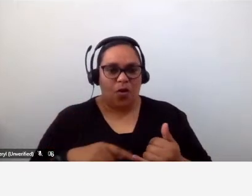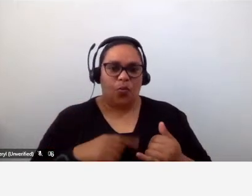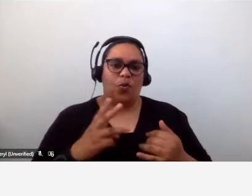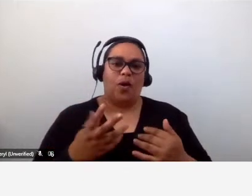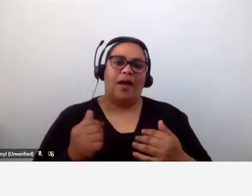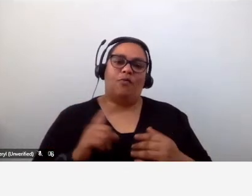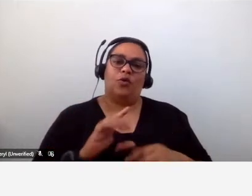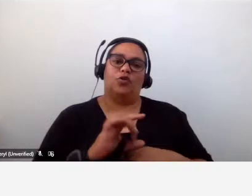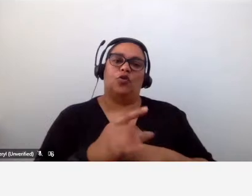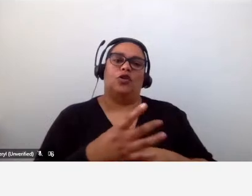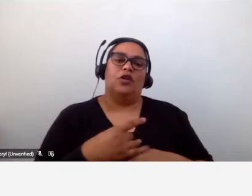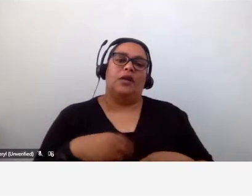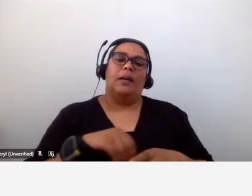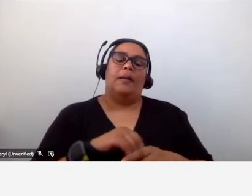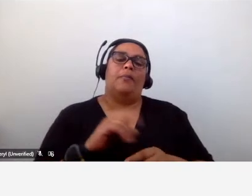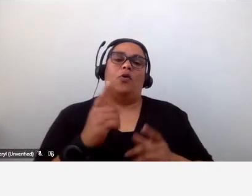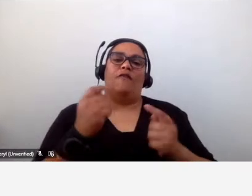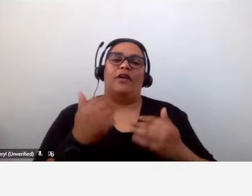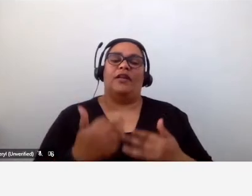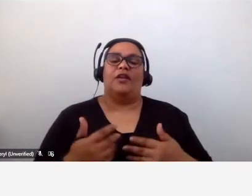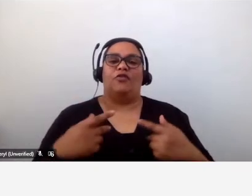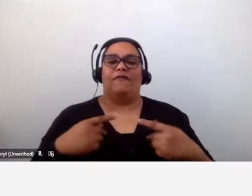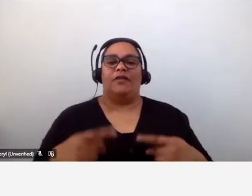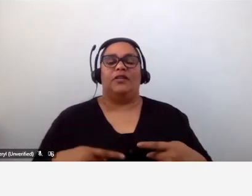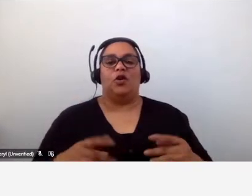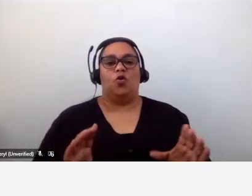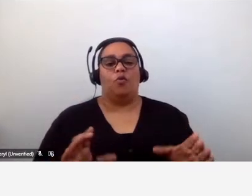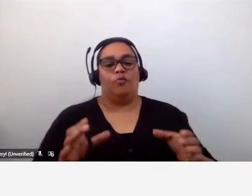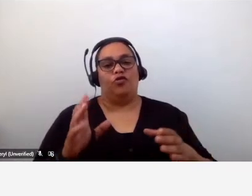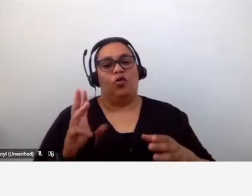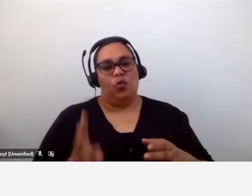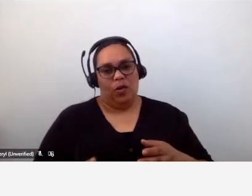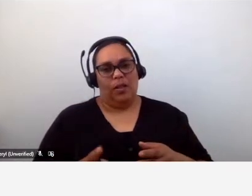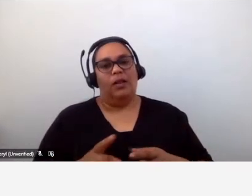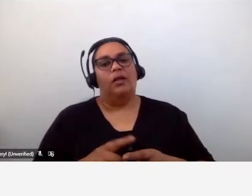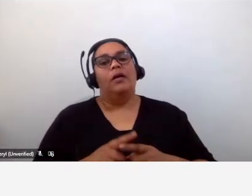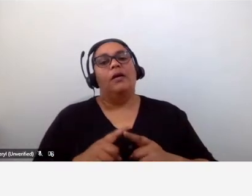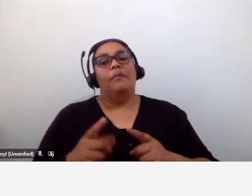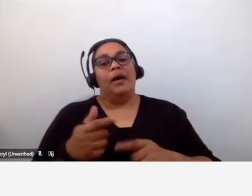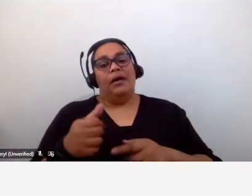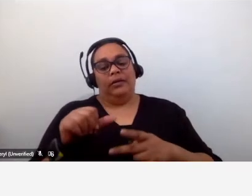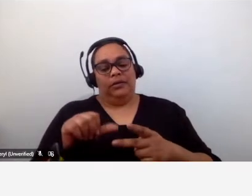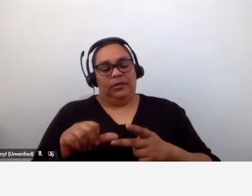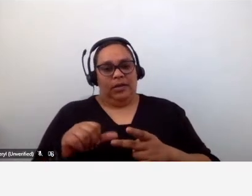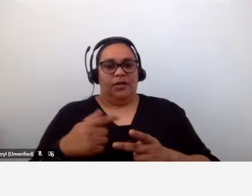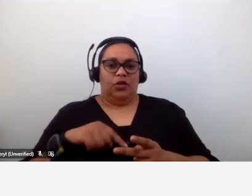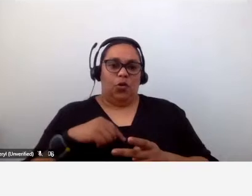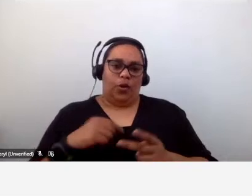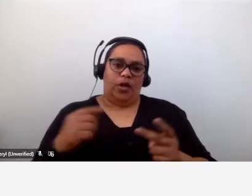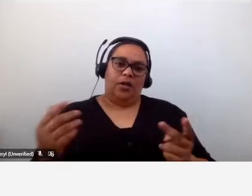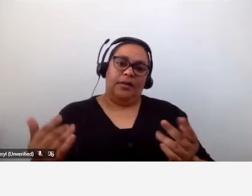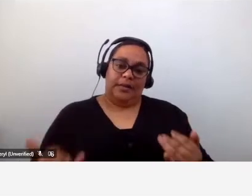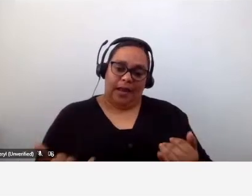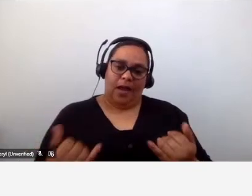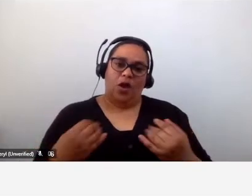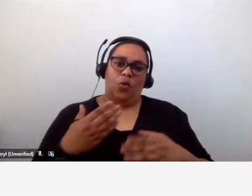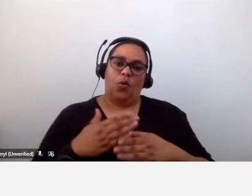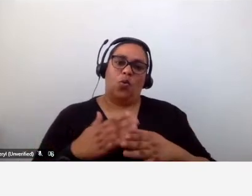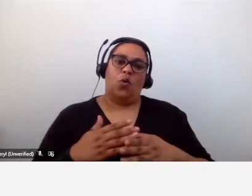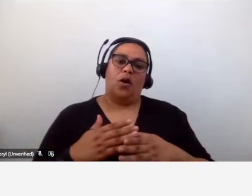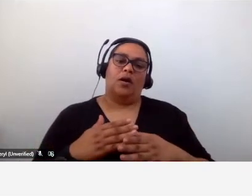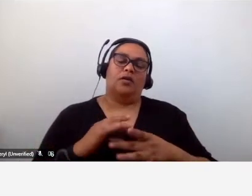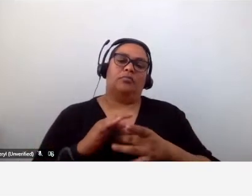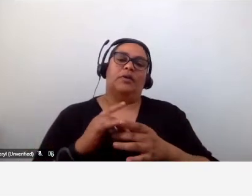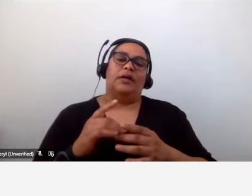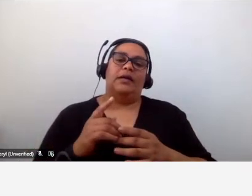having consultations with the Financial and Fiscal Commission. Following that, currently we're also reworking